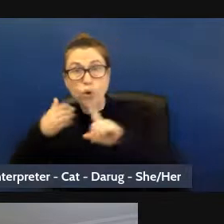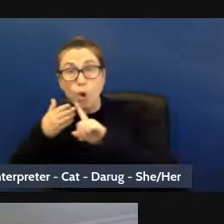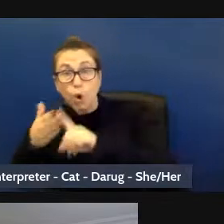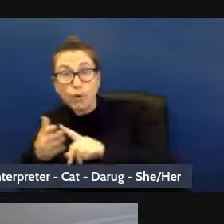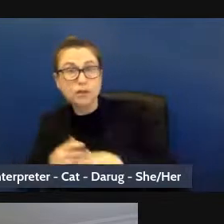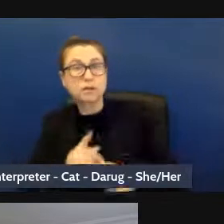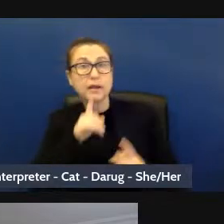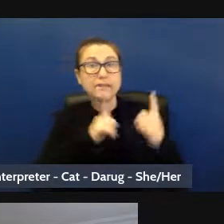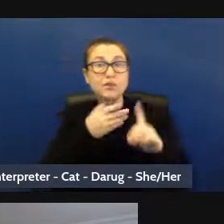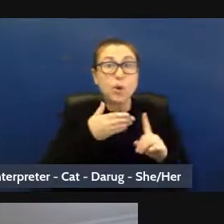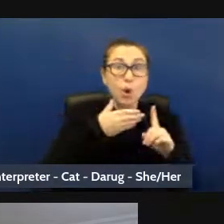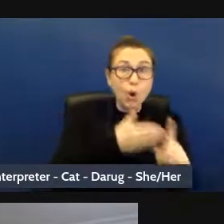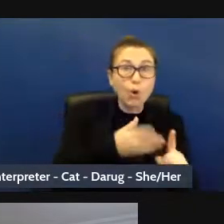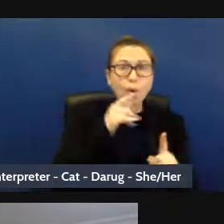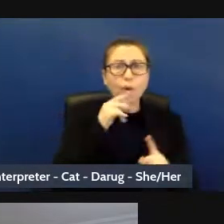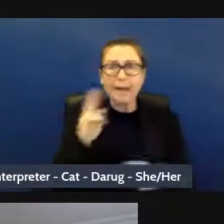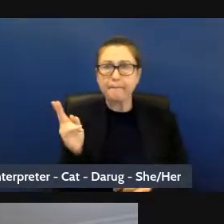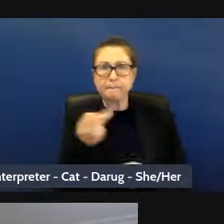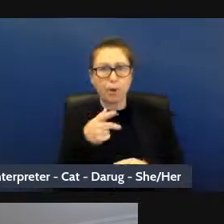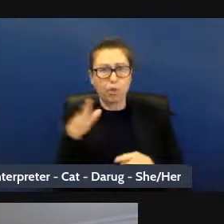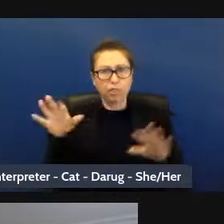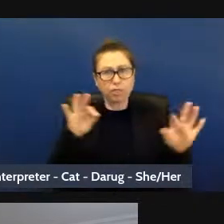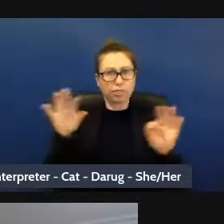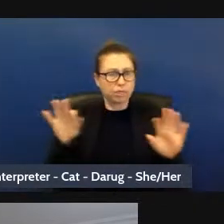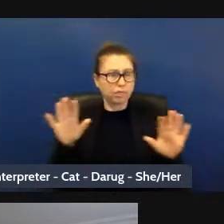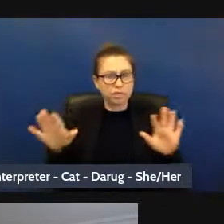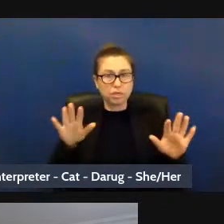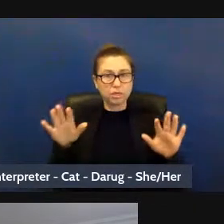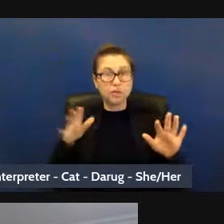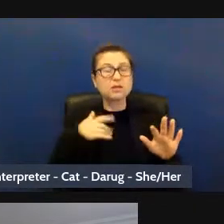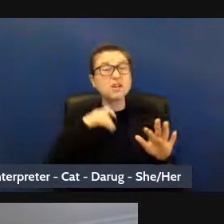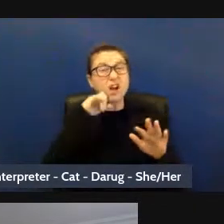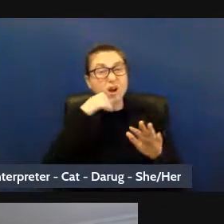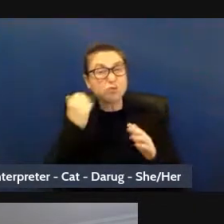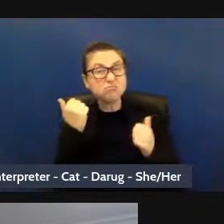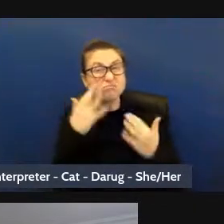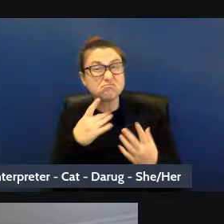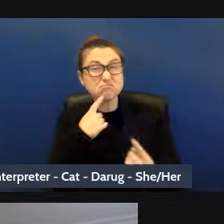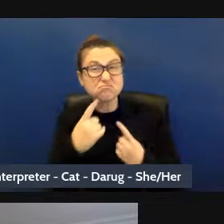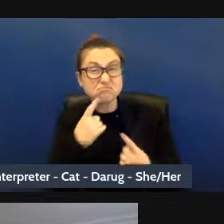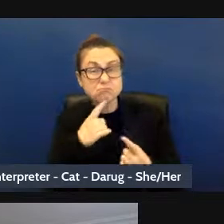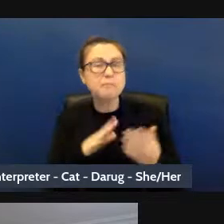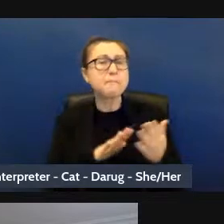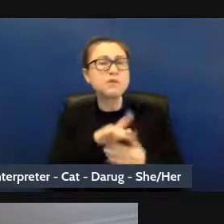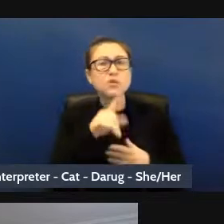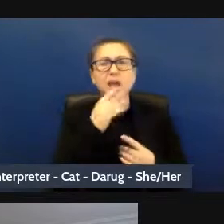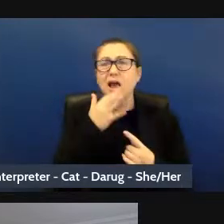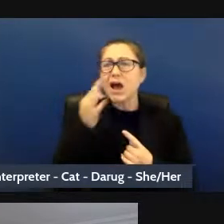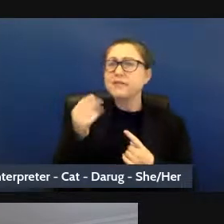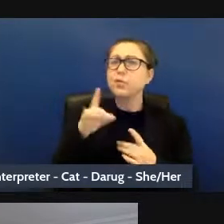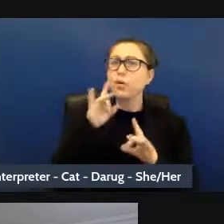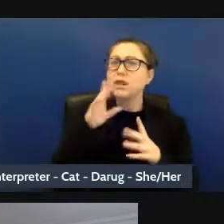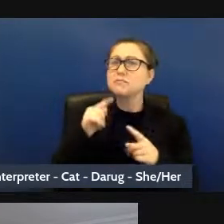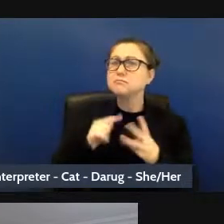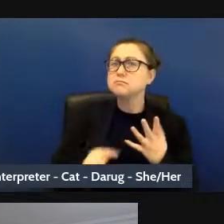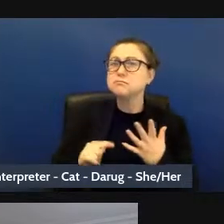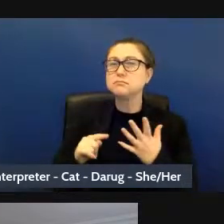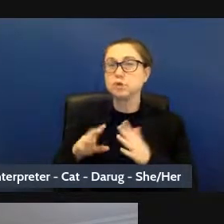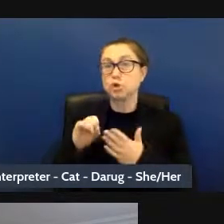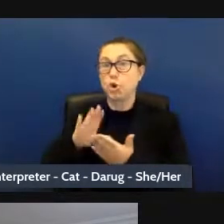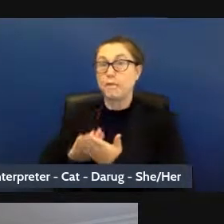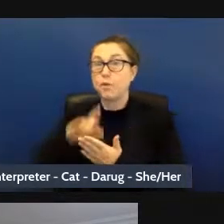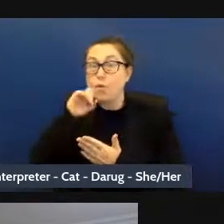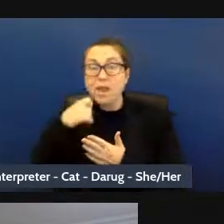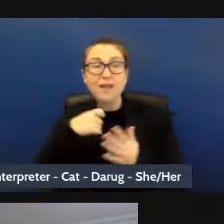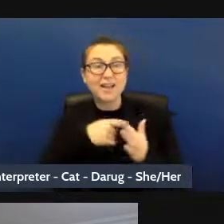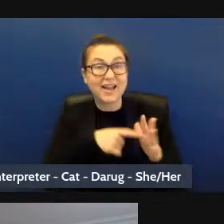put a link to those resources that were developed around helping you decide what things to ask for in the comments, whilst Carly